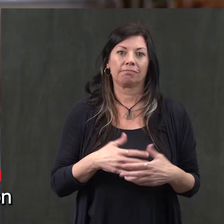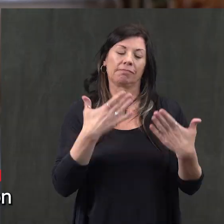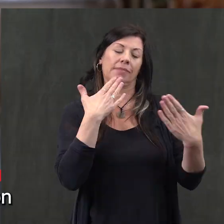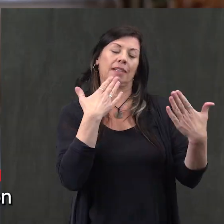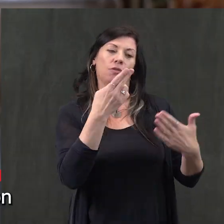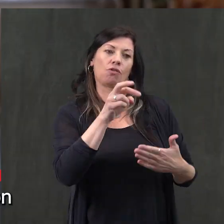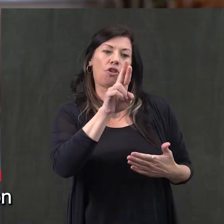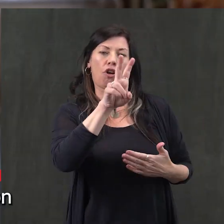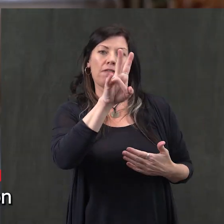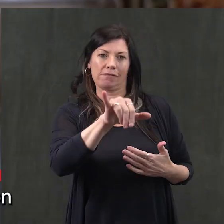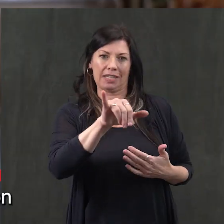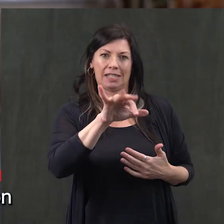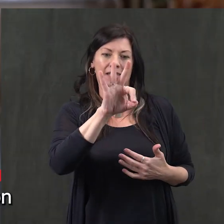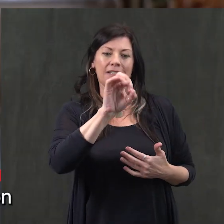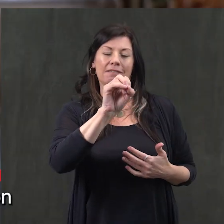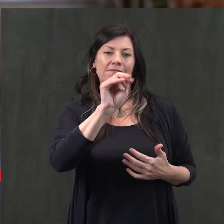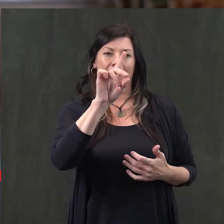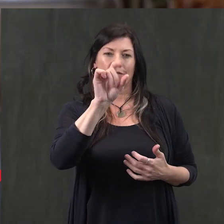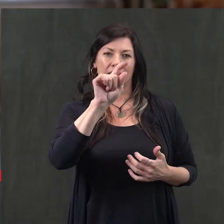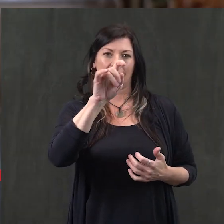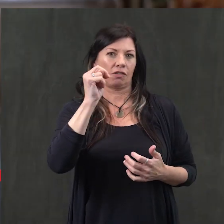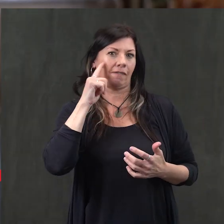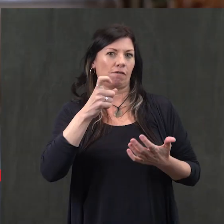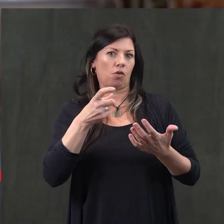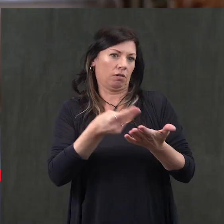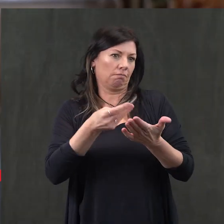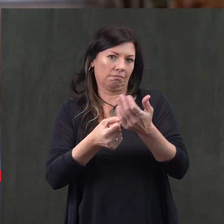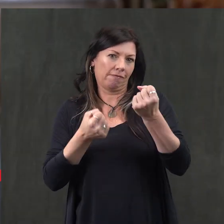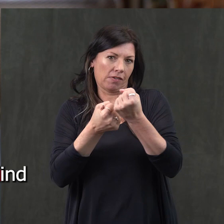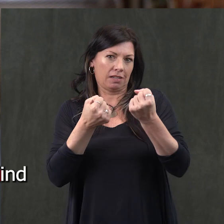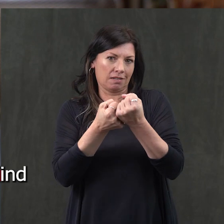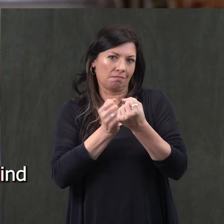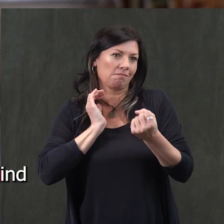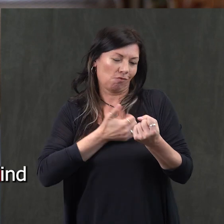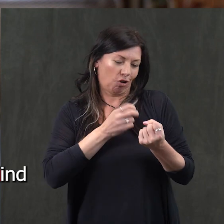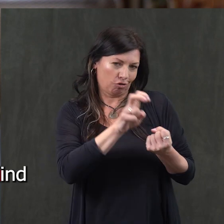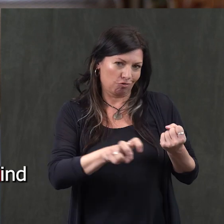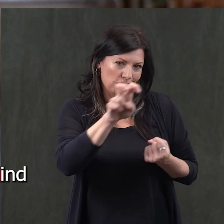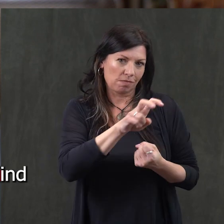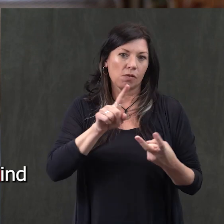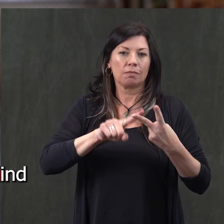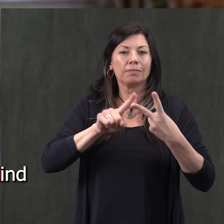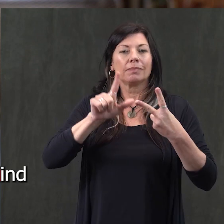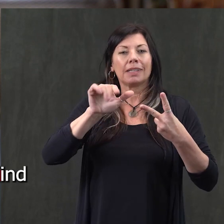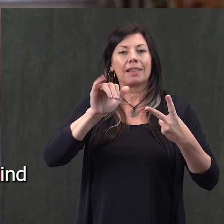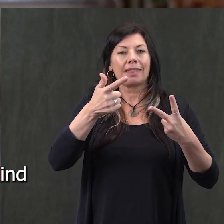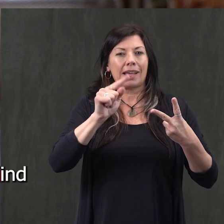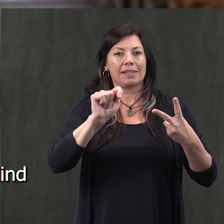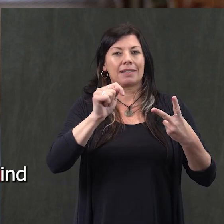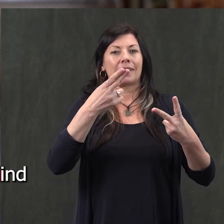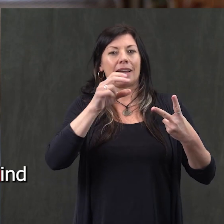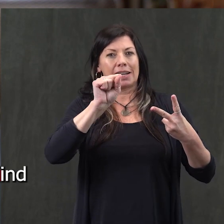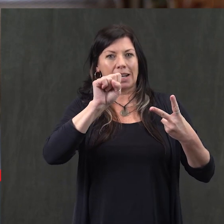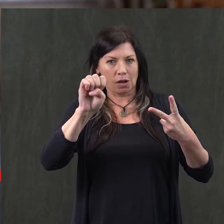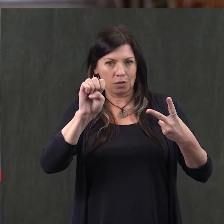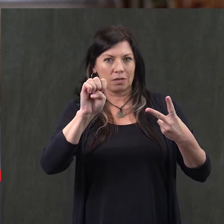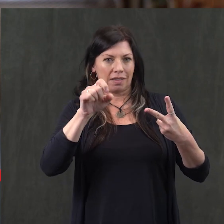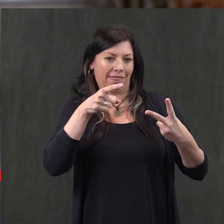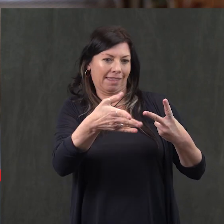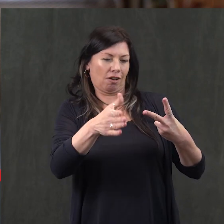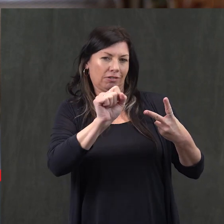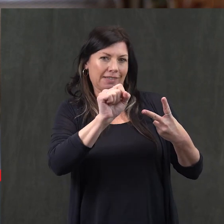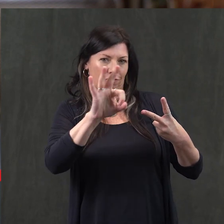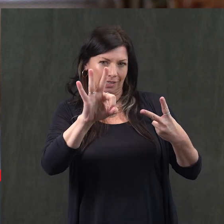Zane. Thank you to the Harvey Family Foundation for funding our trip. The Lighthouse for the Blind in San Francisco